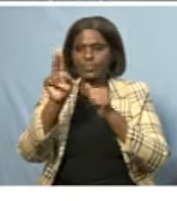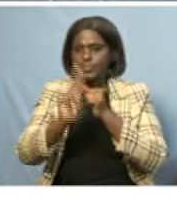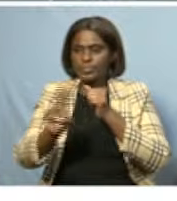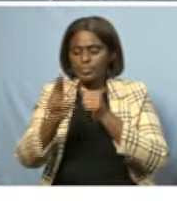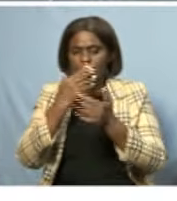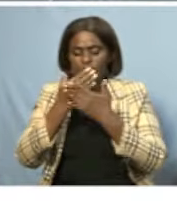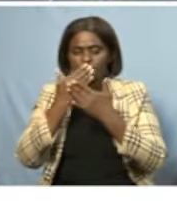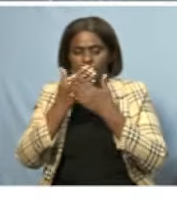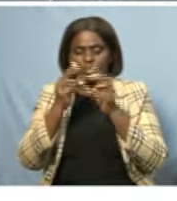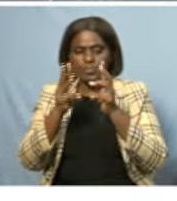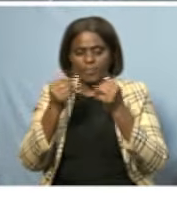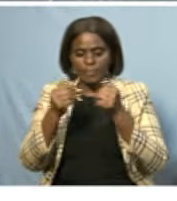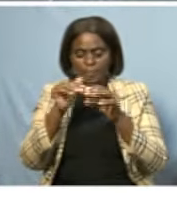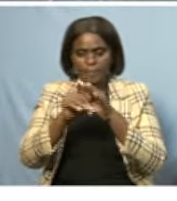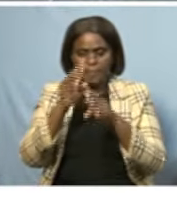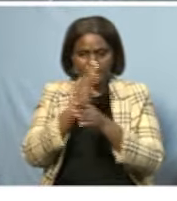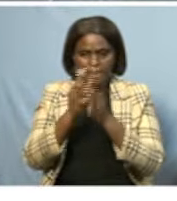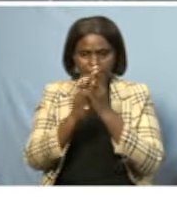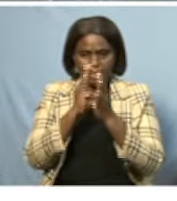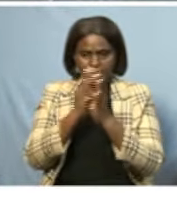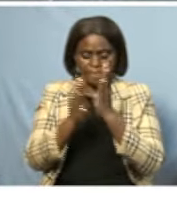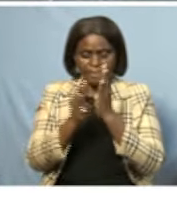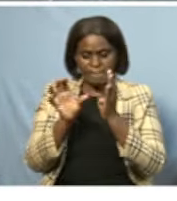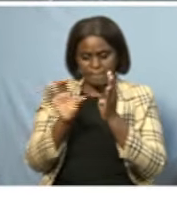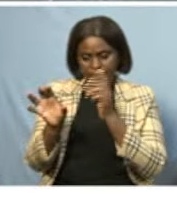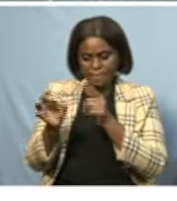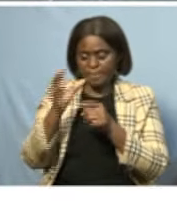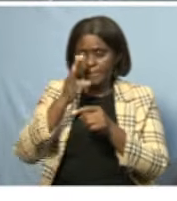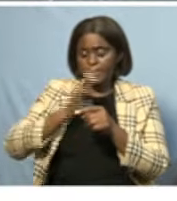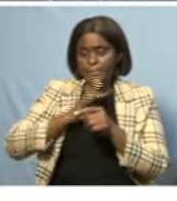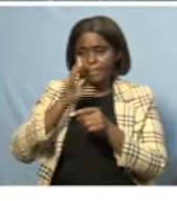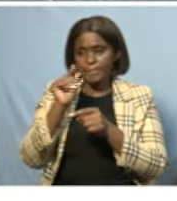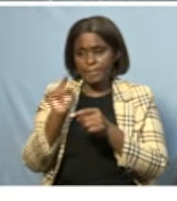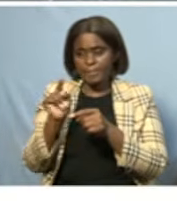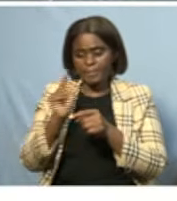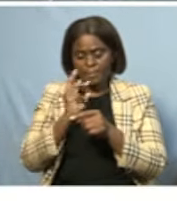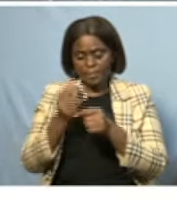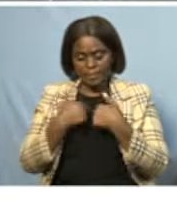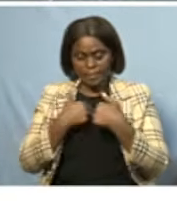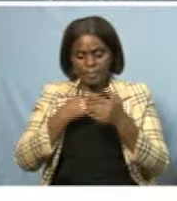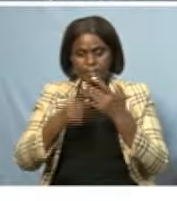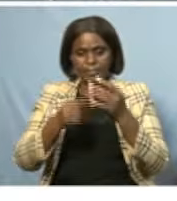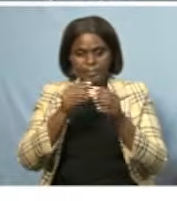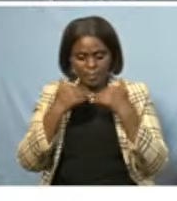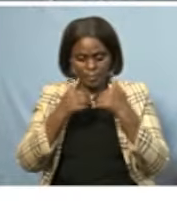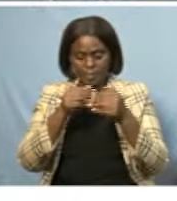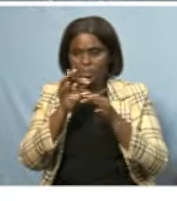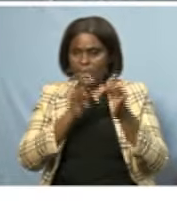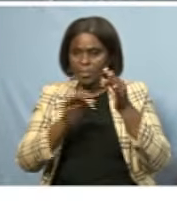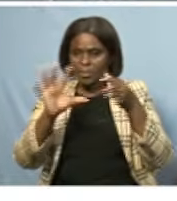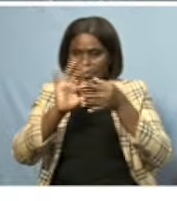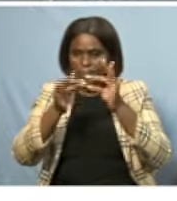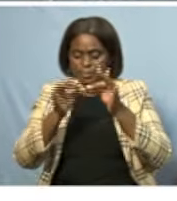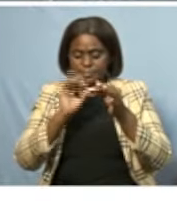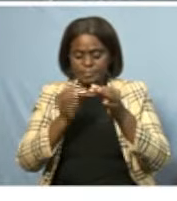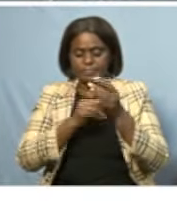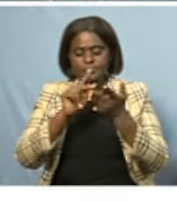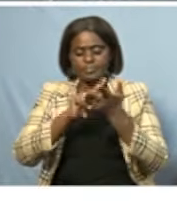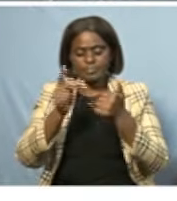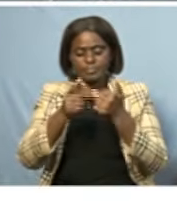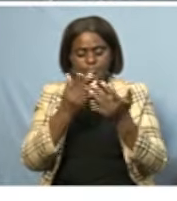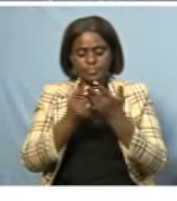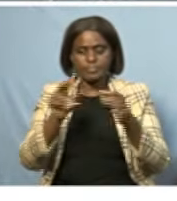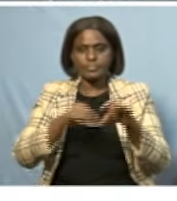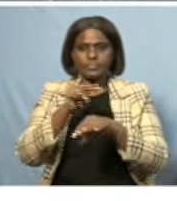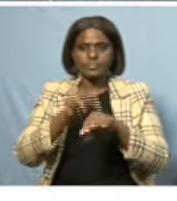prudence. In the infrastructure sector, Madam Speaker, we have deliberately aligned our programs to